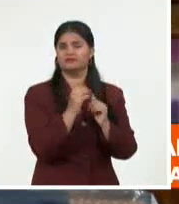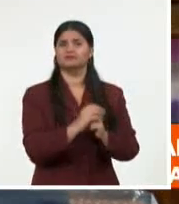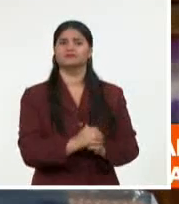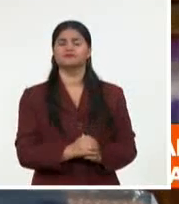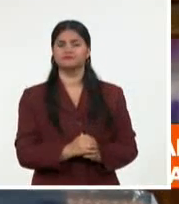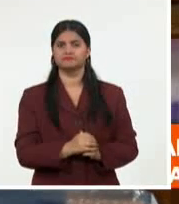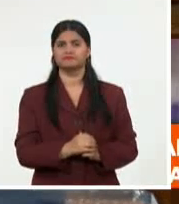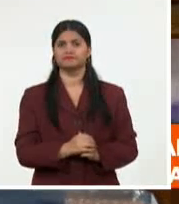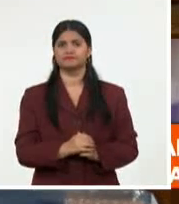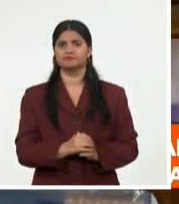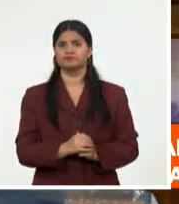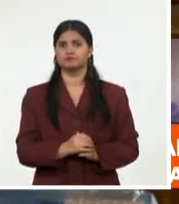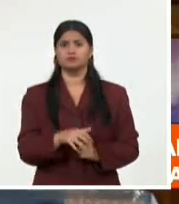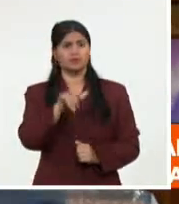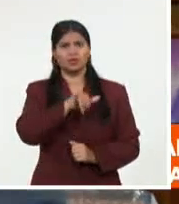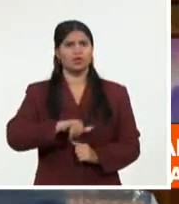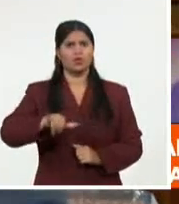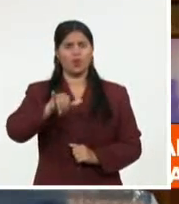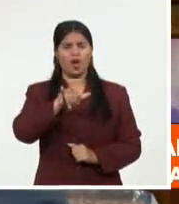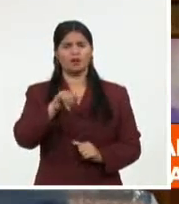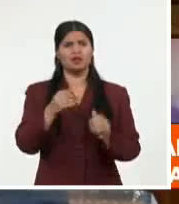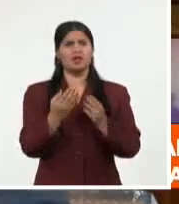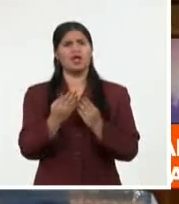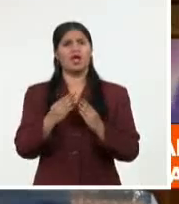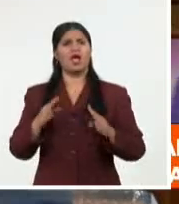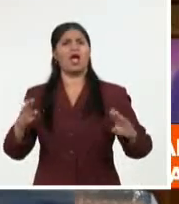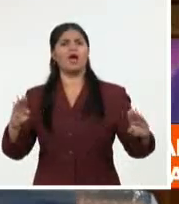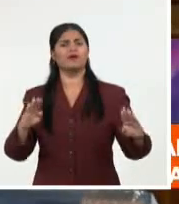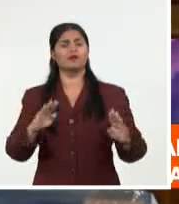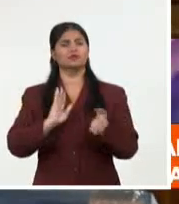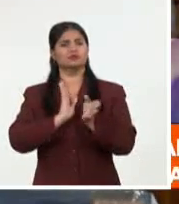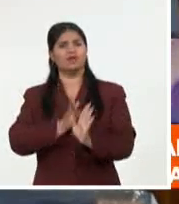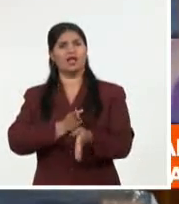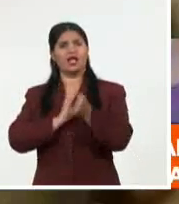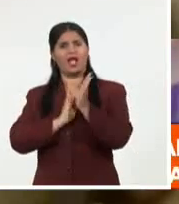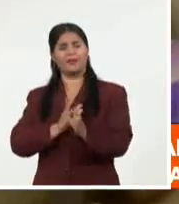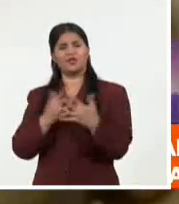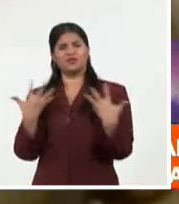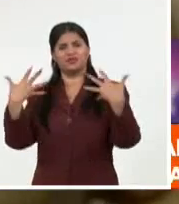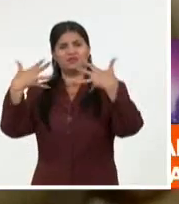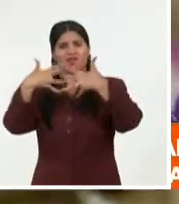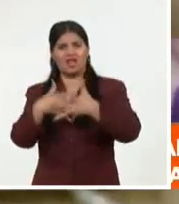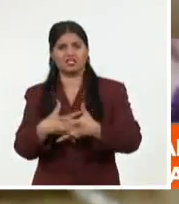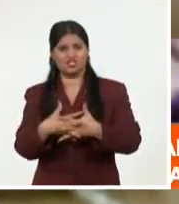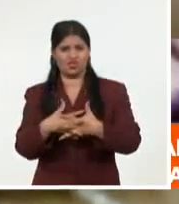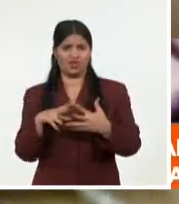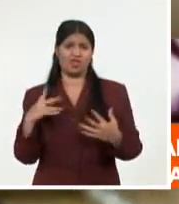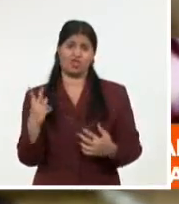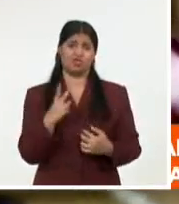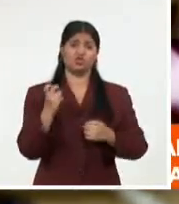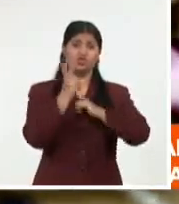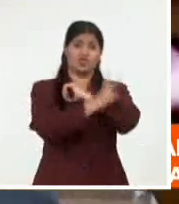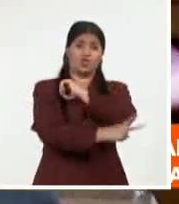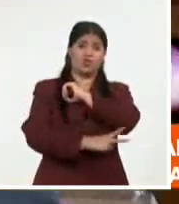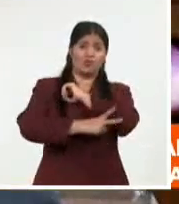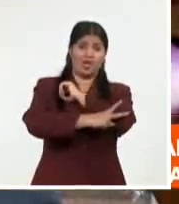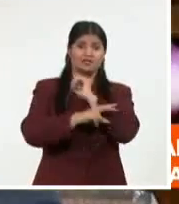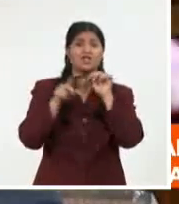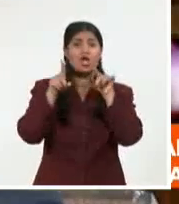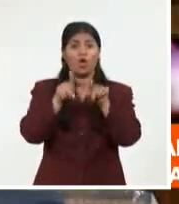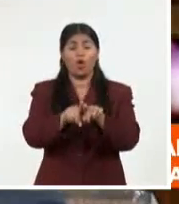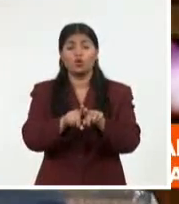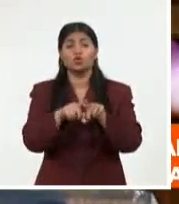hemisferio. Así se abrió el camino a la recomposición de las relaciones de nuestro país con sus vecinos más